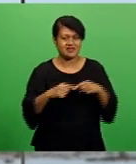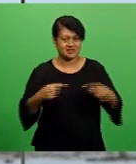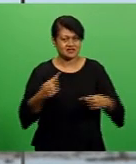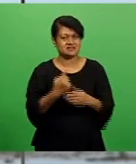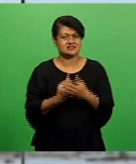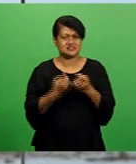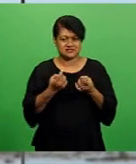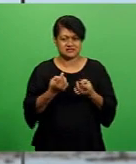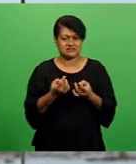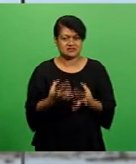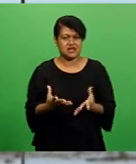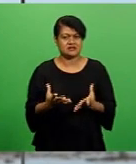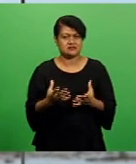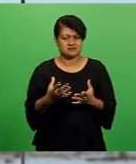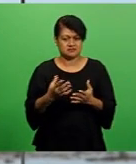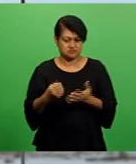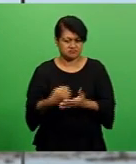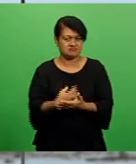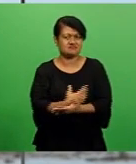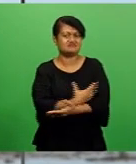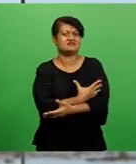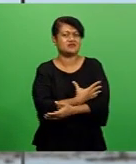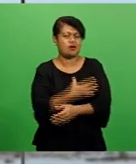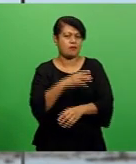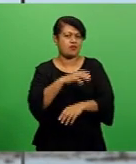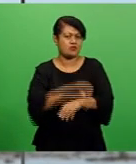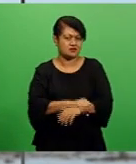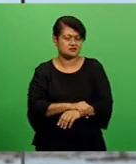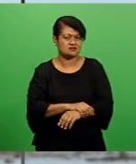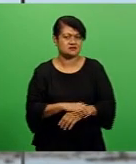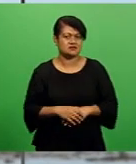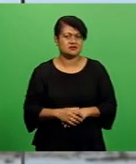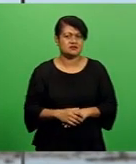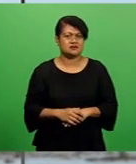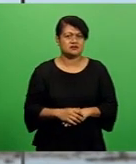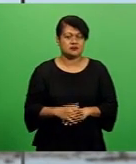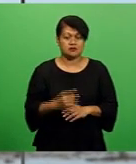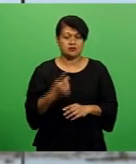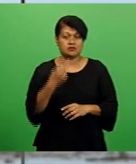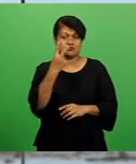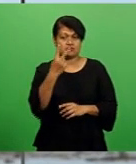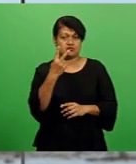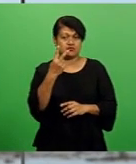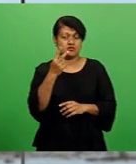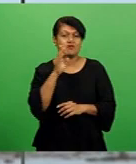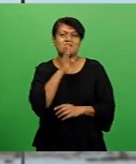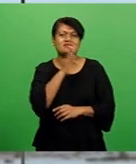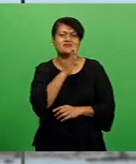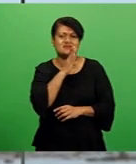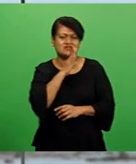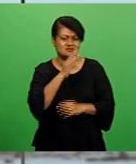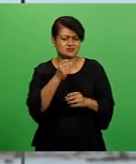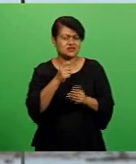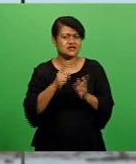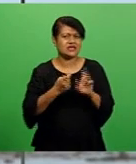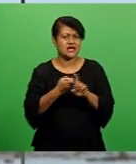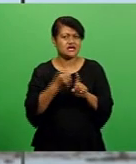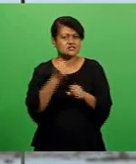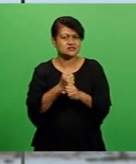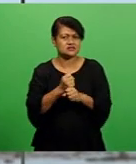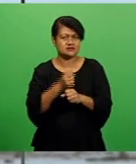Prakash reports a case in court had to be discontinued last month after more than 2 kilograms of cocaine went missing from the Namaka police